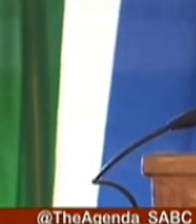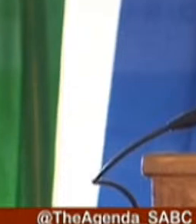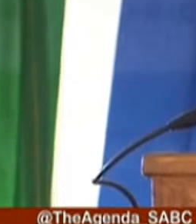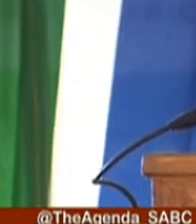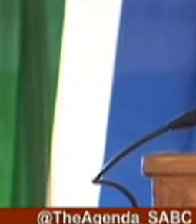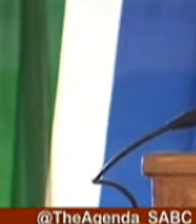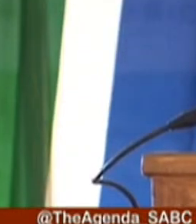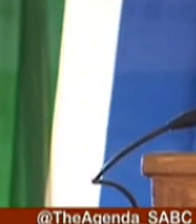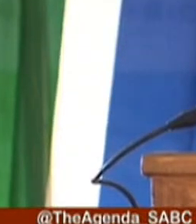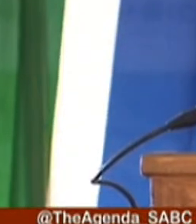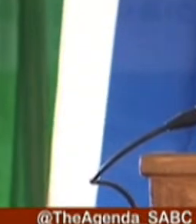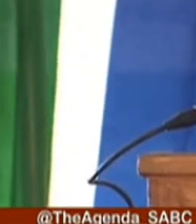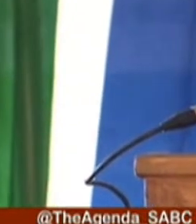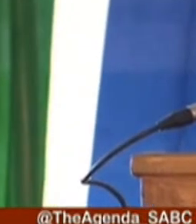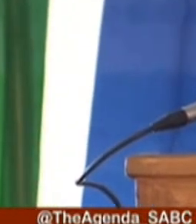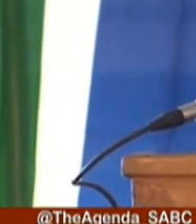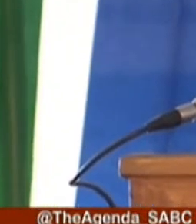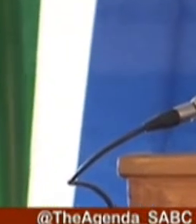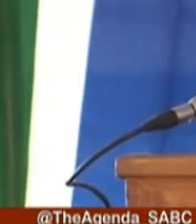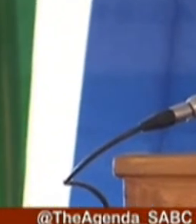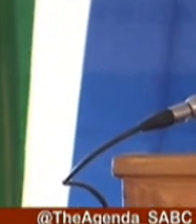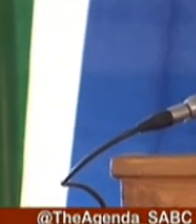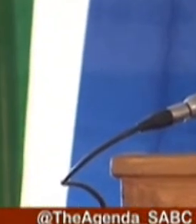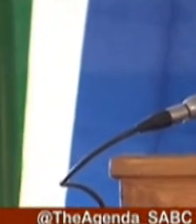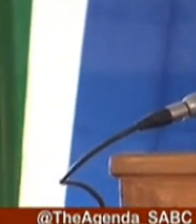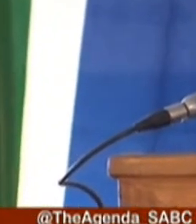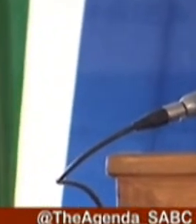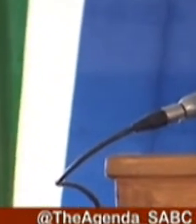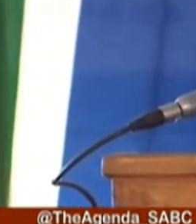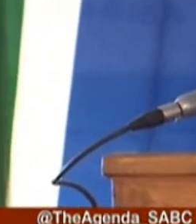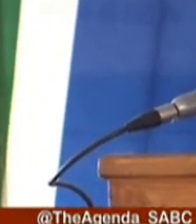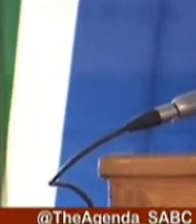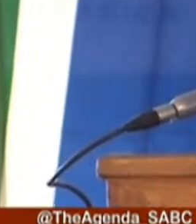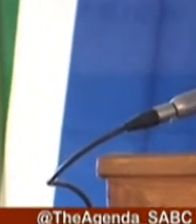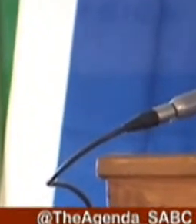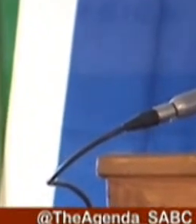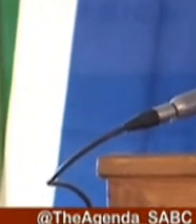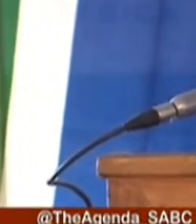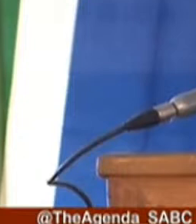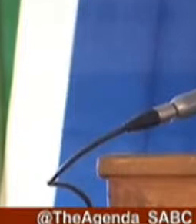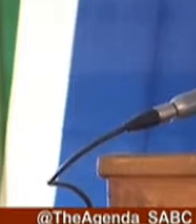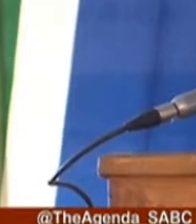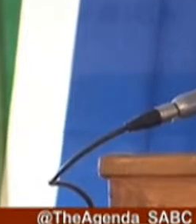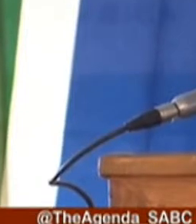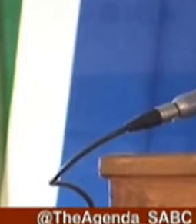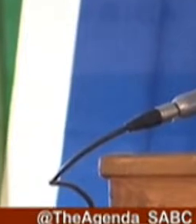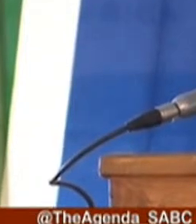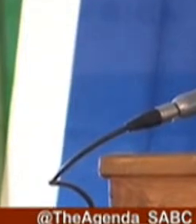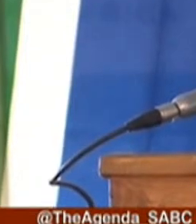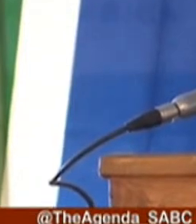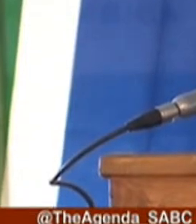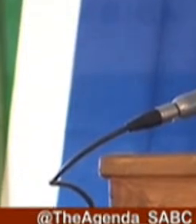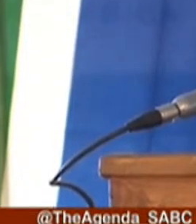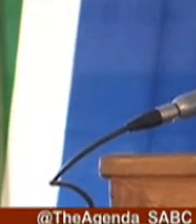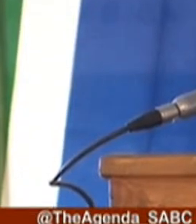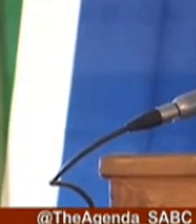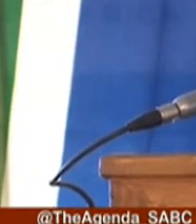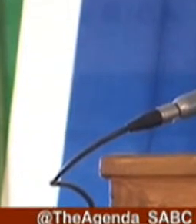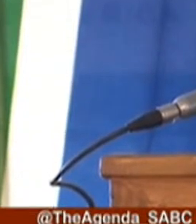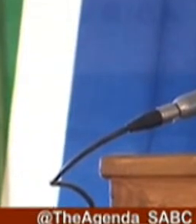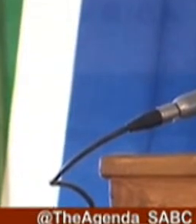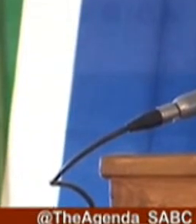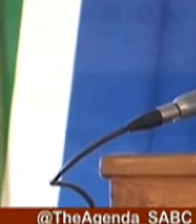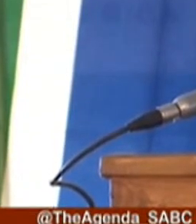to them according to law." I close quote. Nonetheless, fellow South Africans, during this difficult period in our